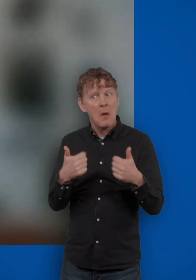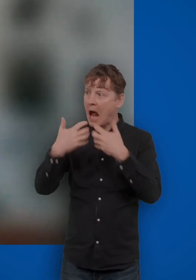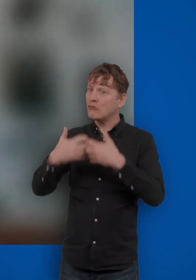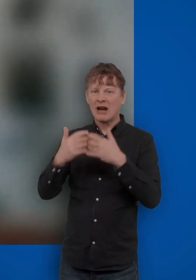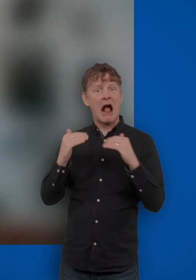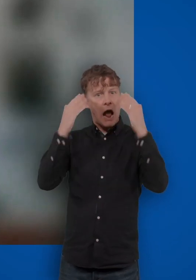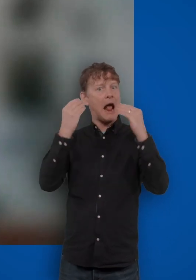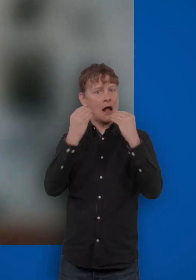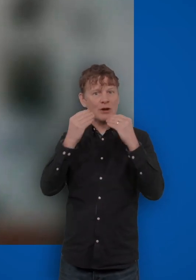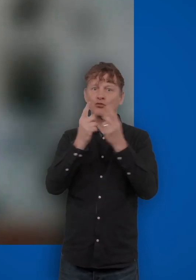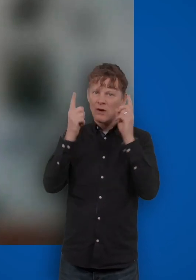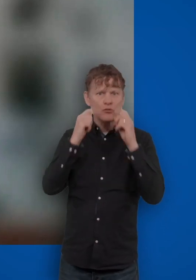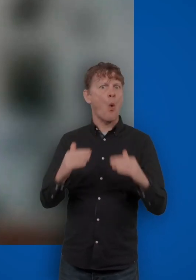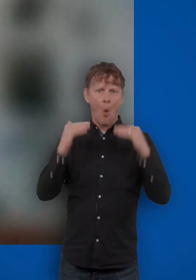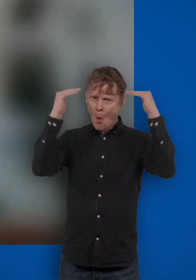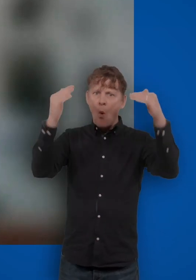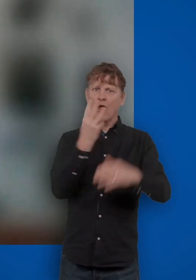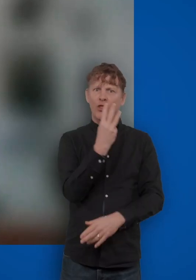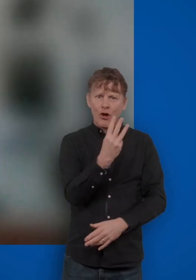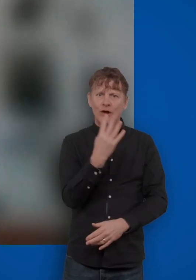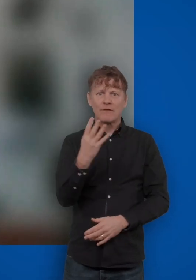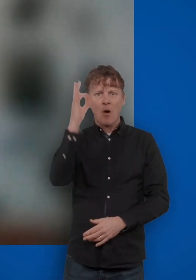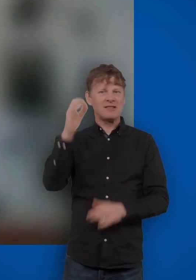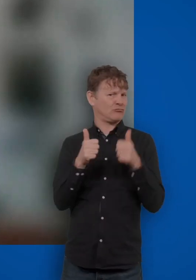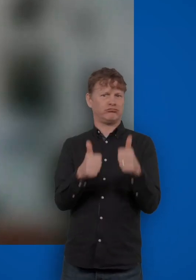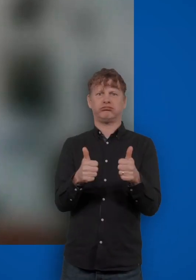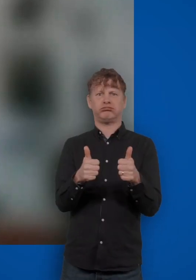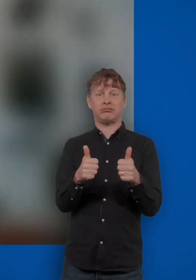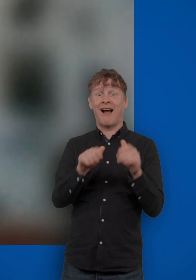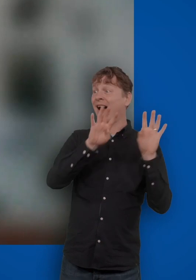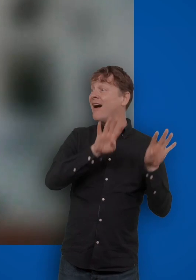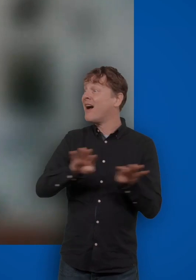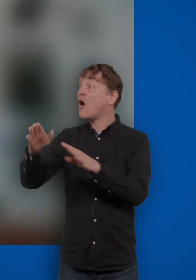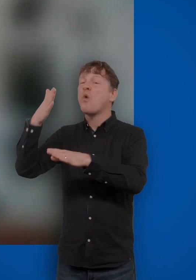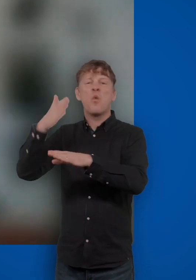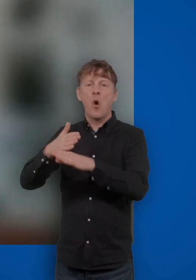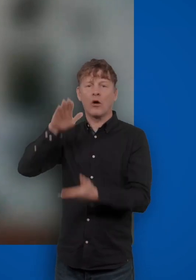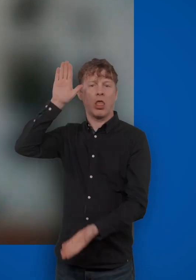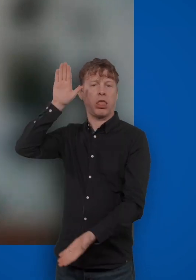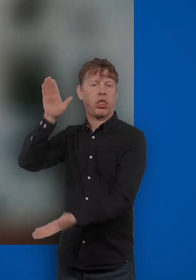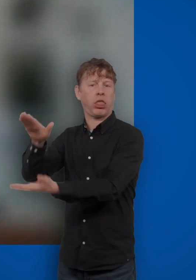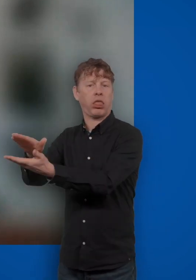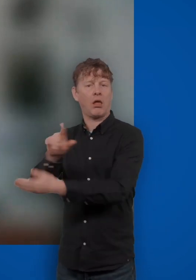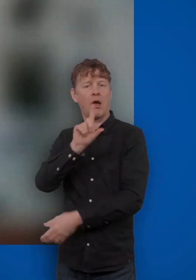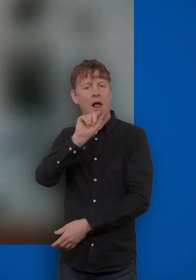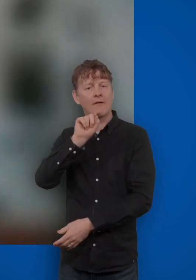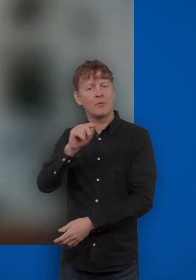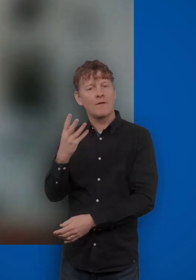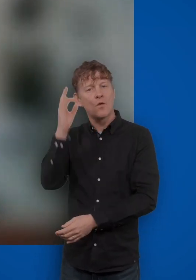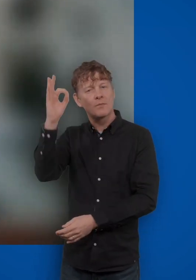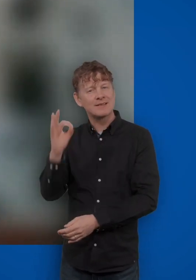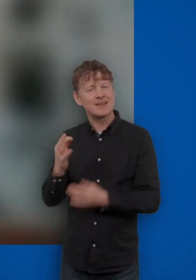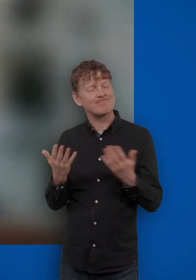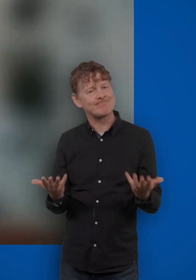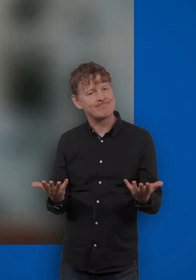higher education at around 34%. And yet they were only around 11.4% of the engineering